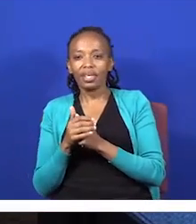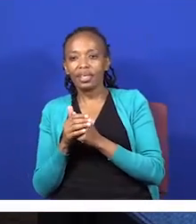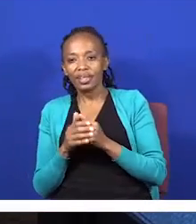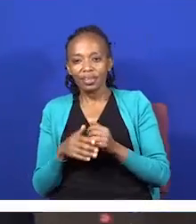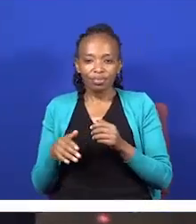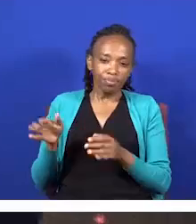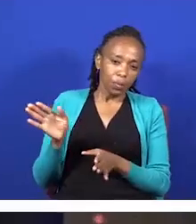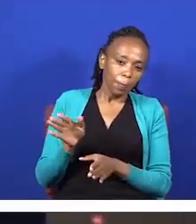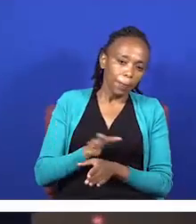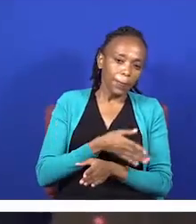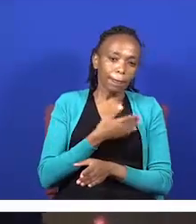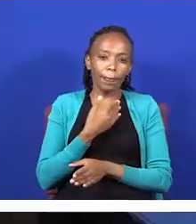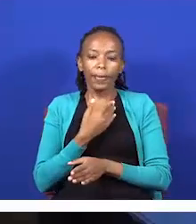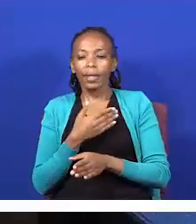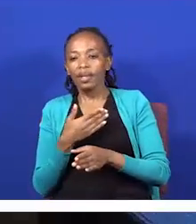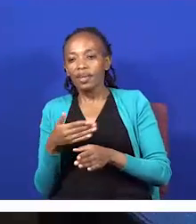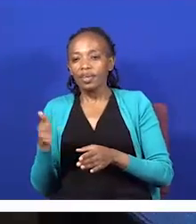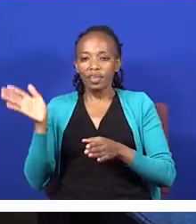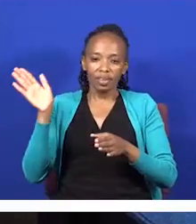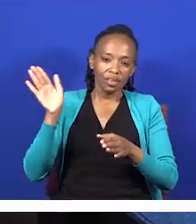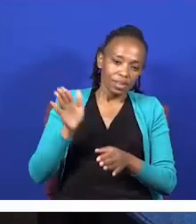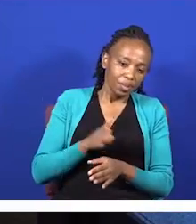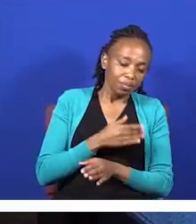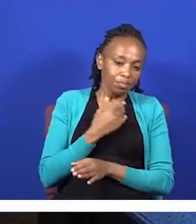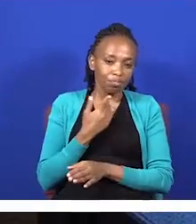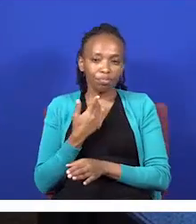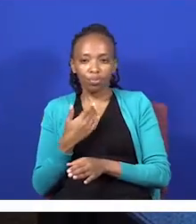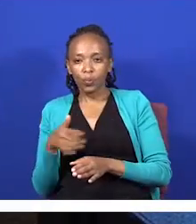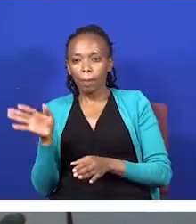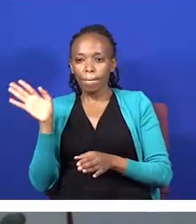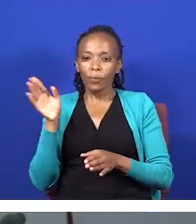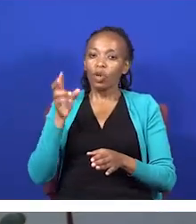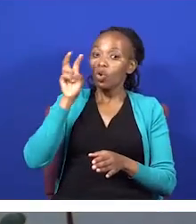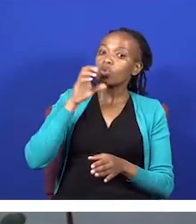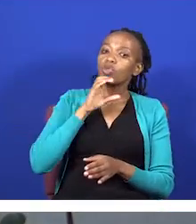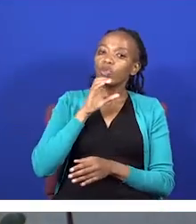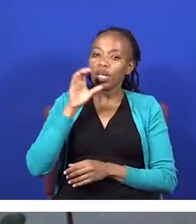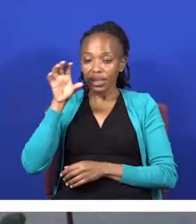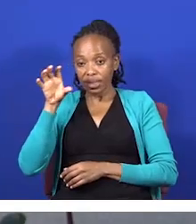Oh, we love.